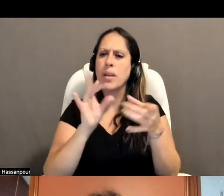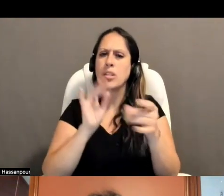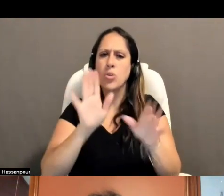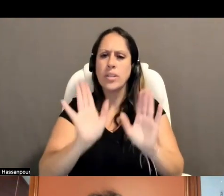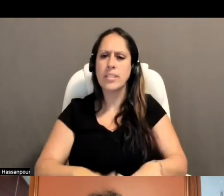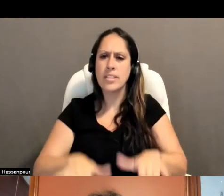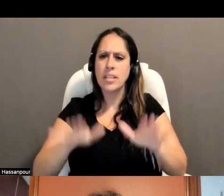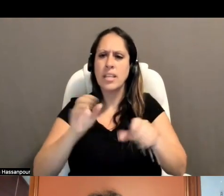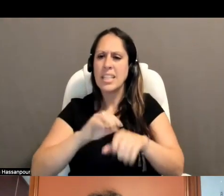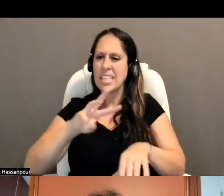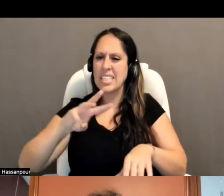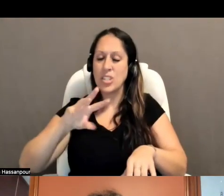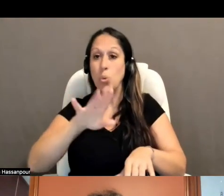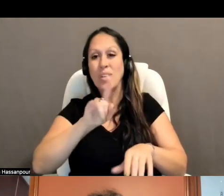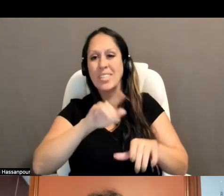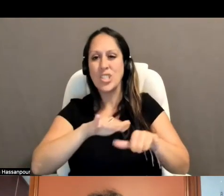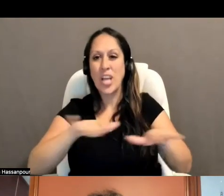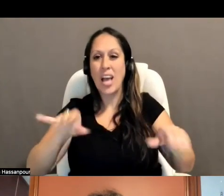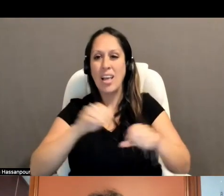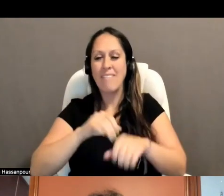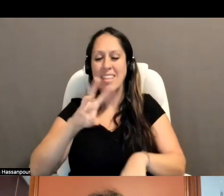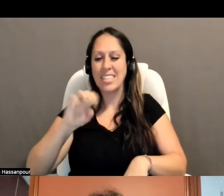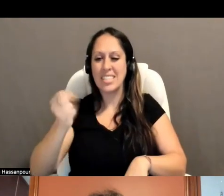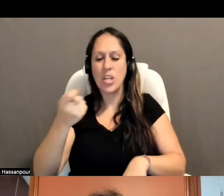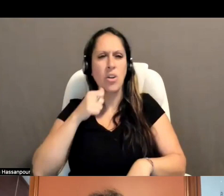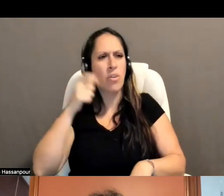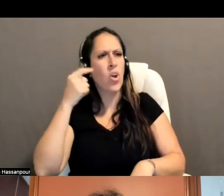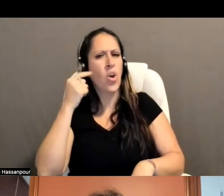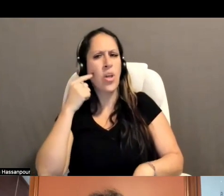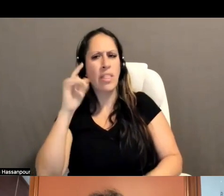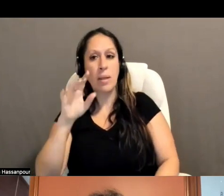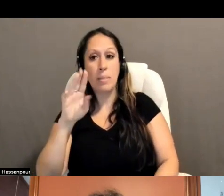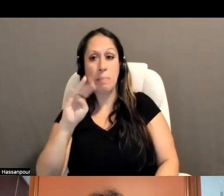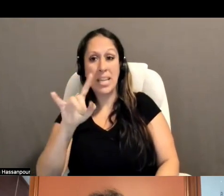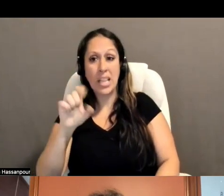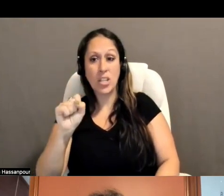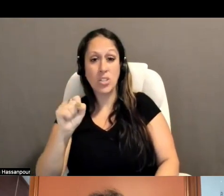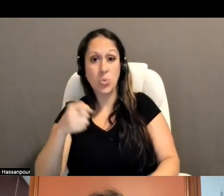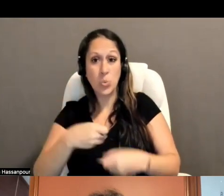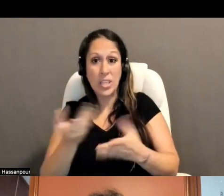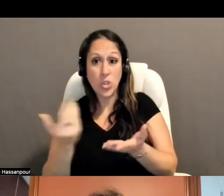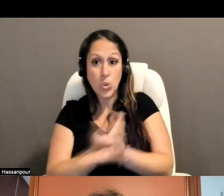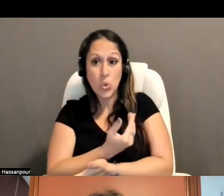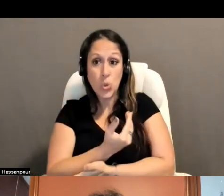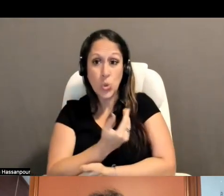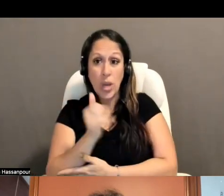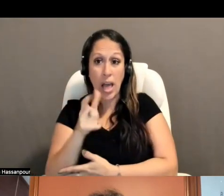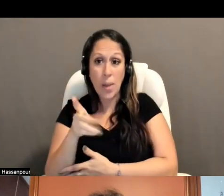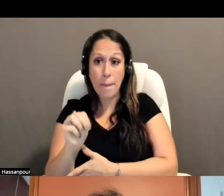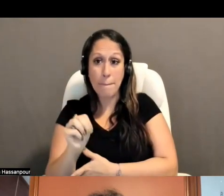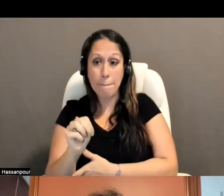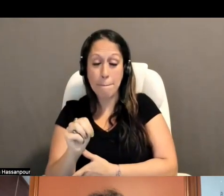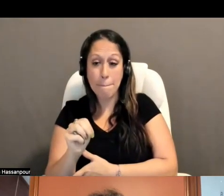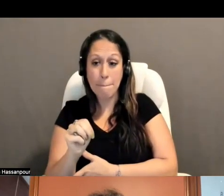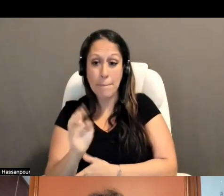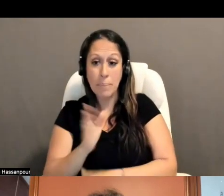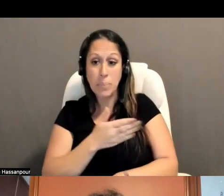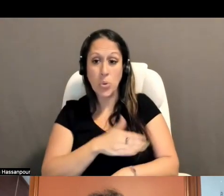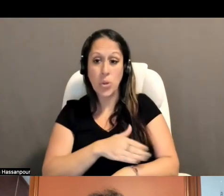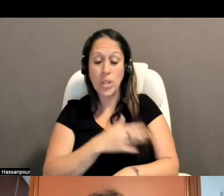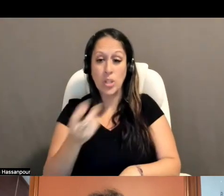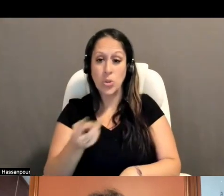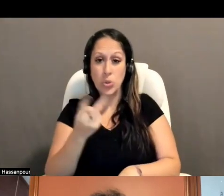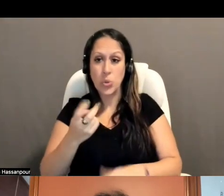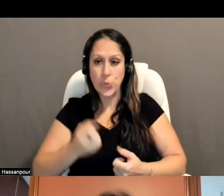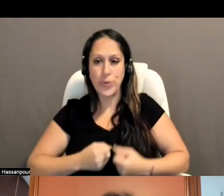of the 60s. I don't know if you saw or heard that the Beatles have released a new album. Yes. So it's, of course, the two